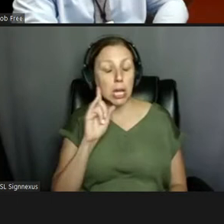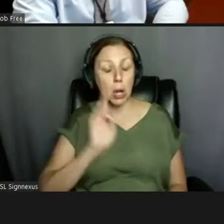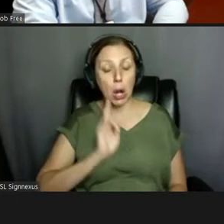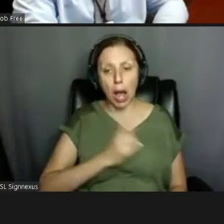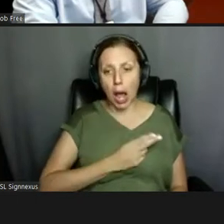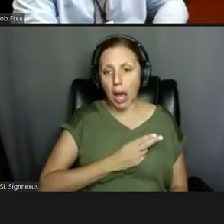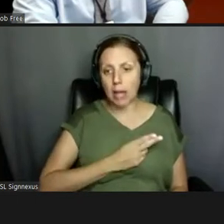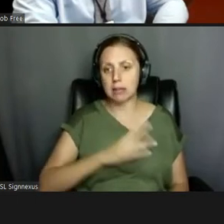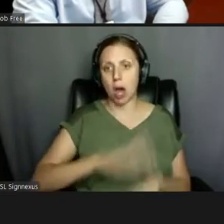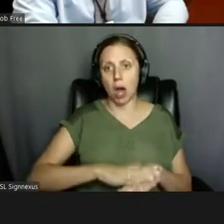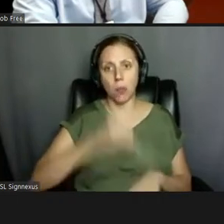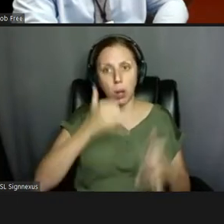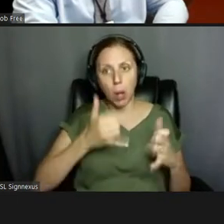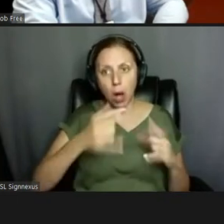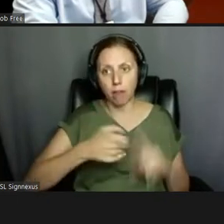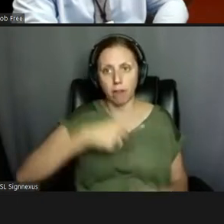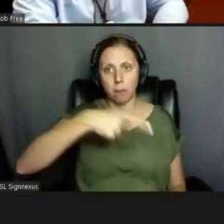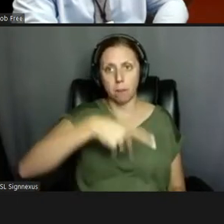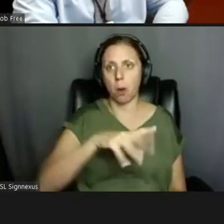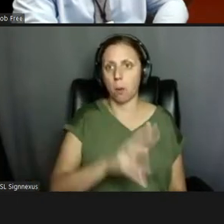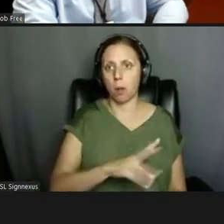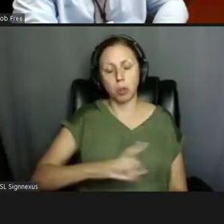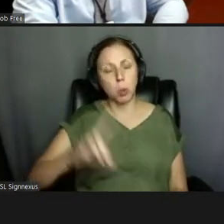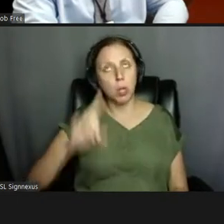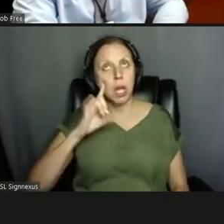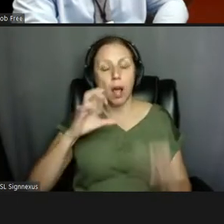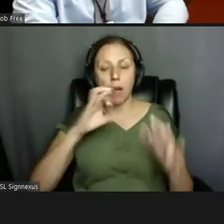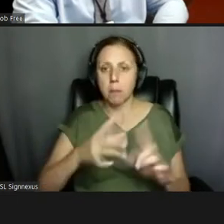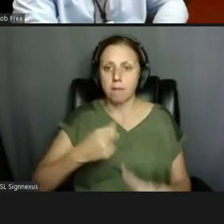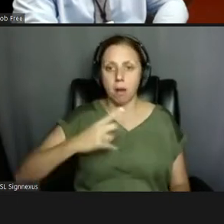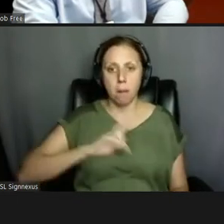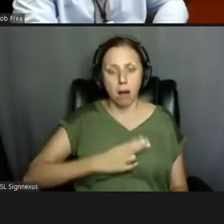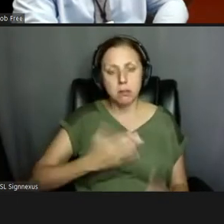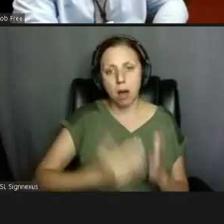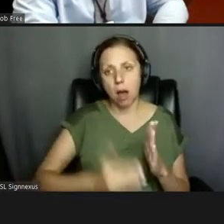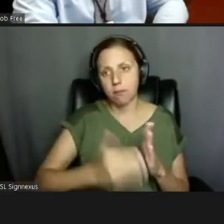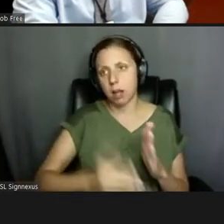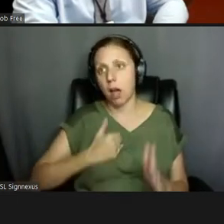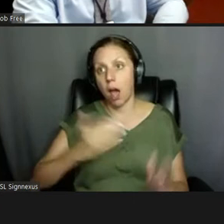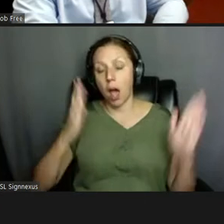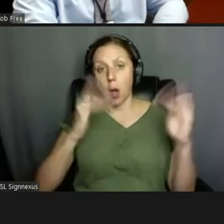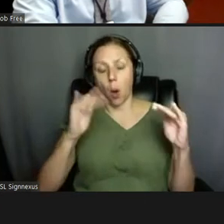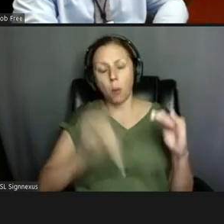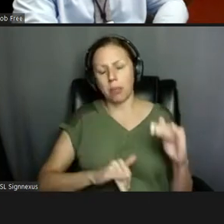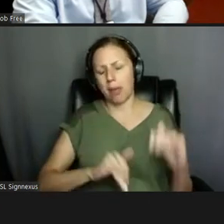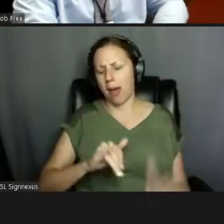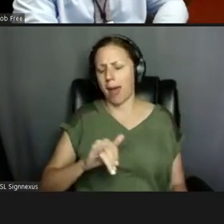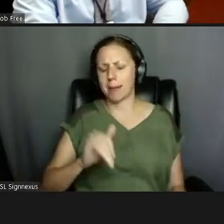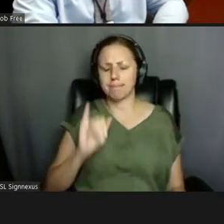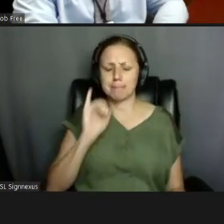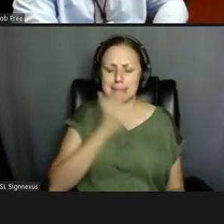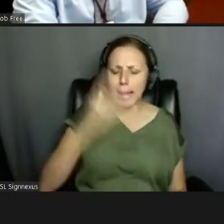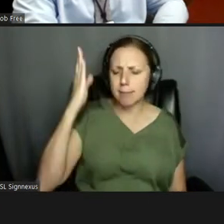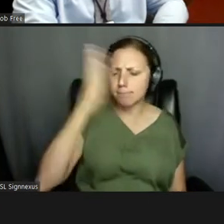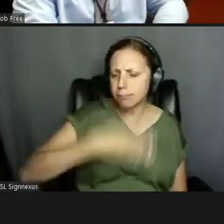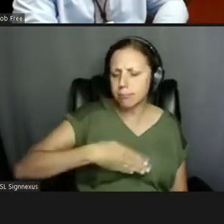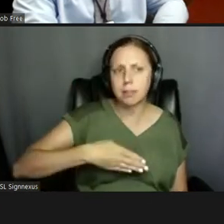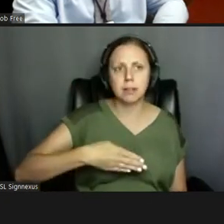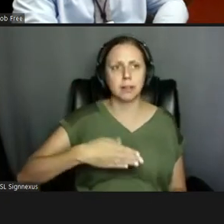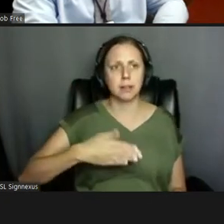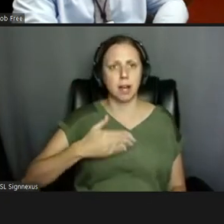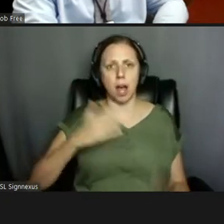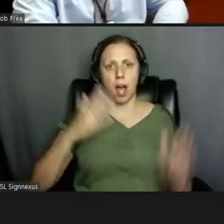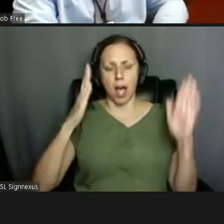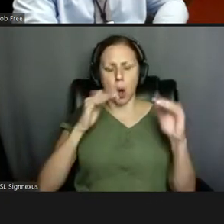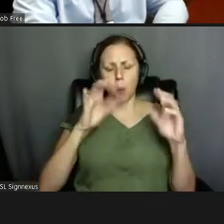these calls from the Port Washington line. You know, I hope it was an oversight. I hope it gets rectified.